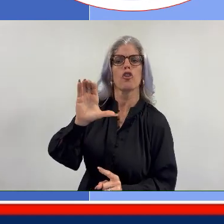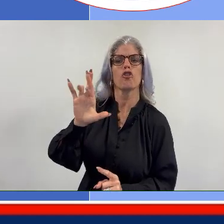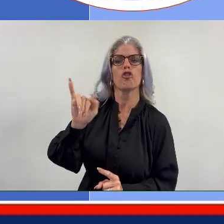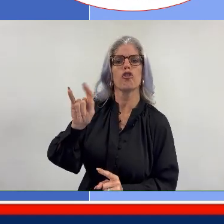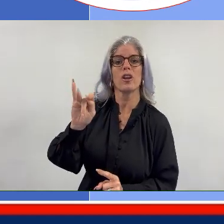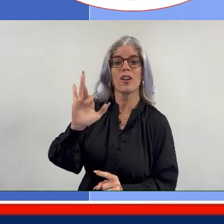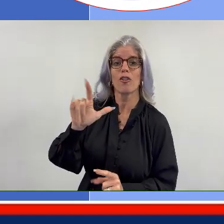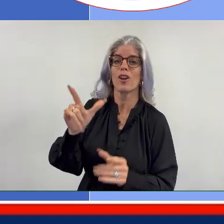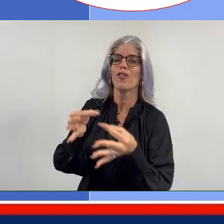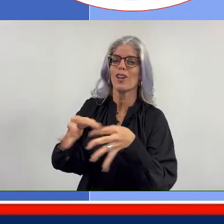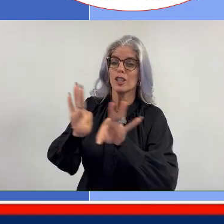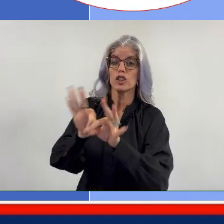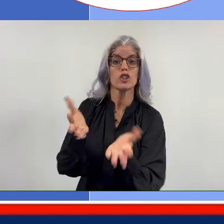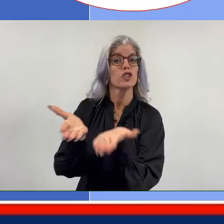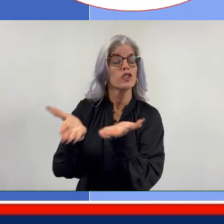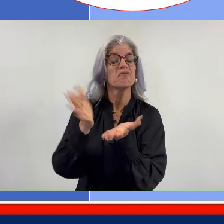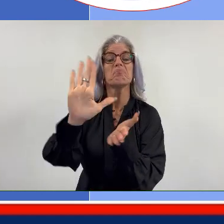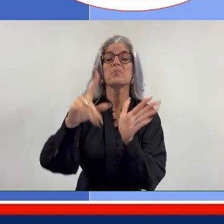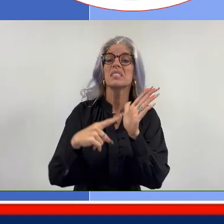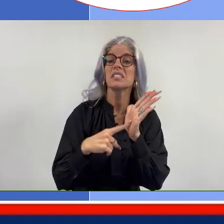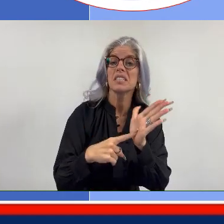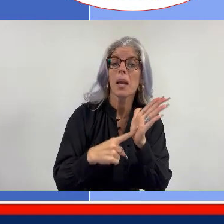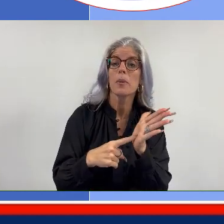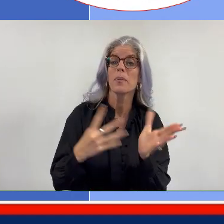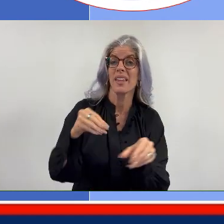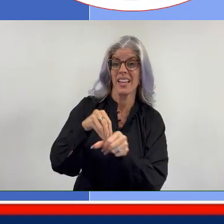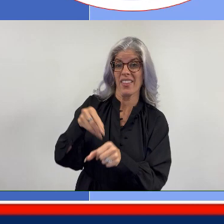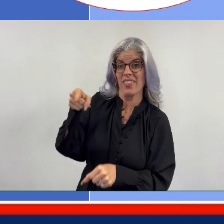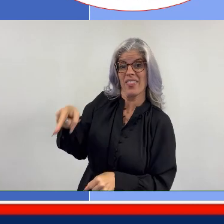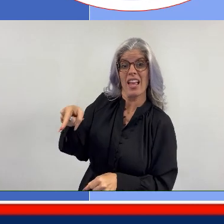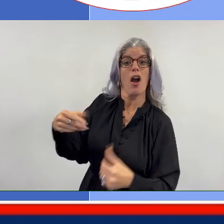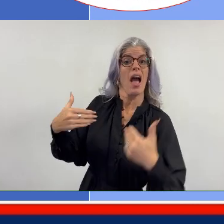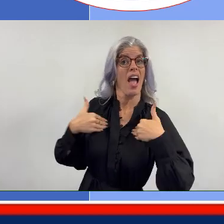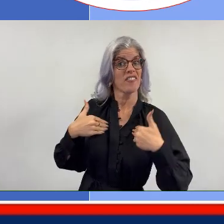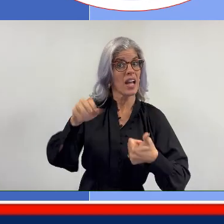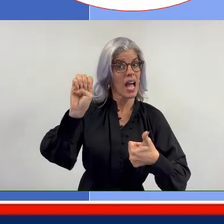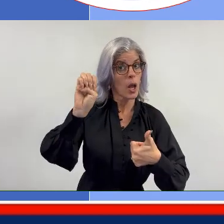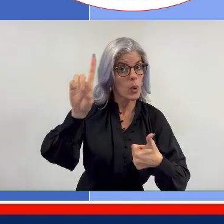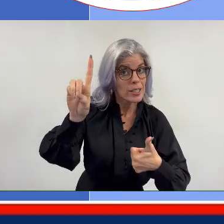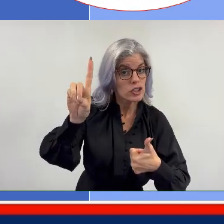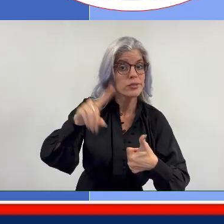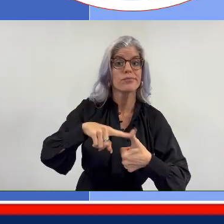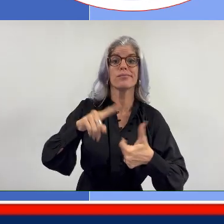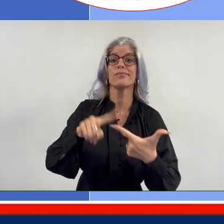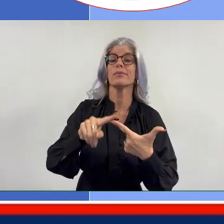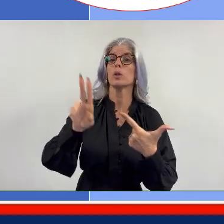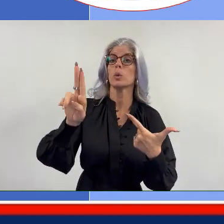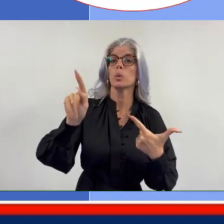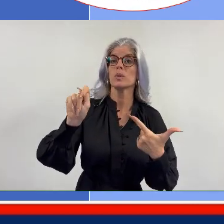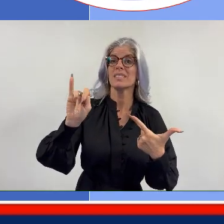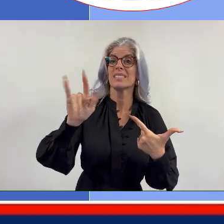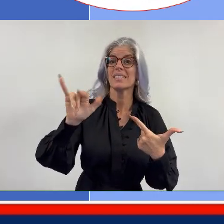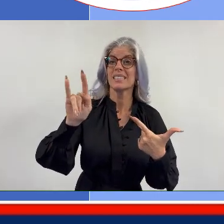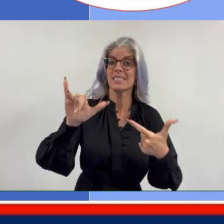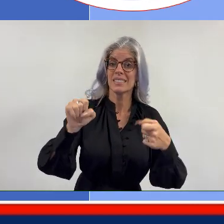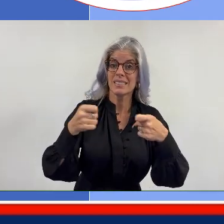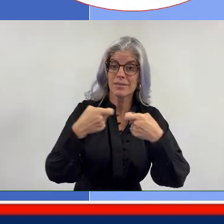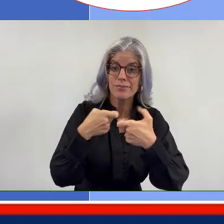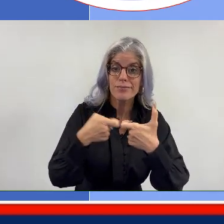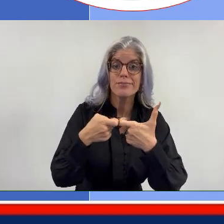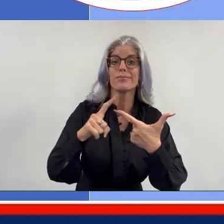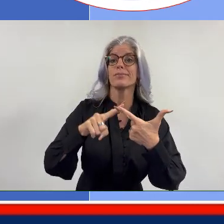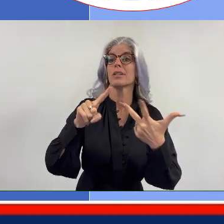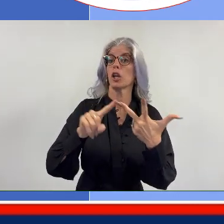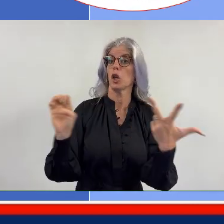utilities, emergency, or medical. Please review the examples on this screen to see if your facility falls under one of